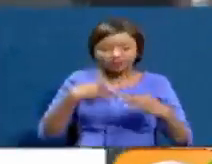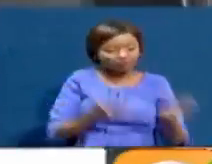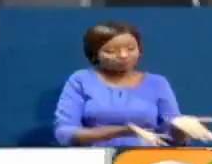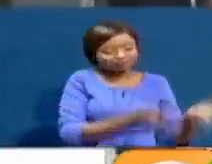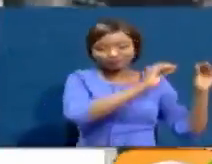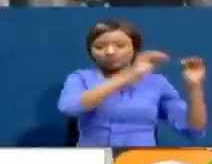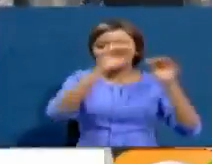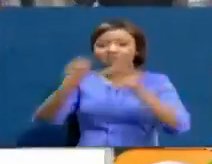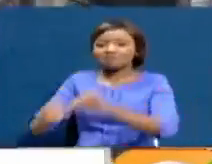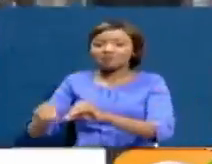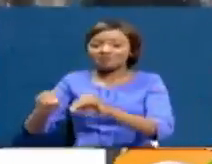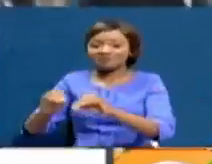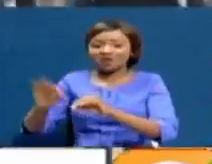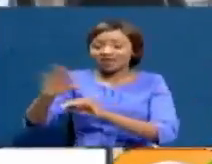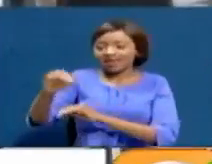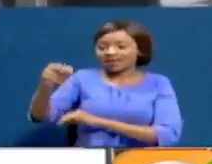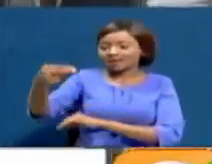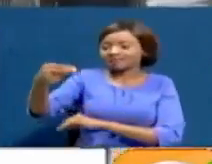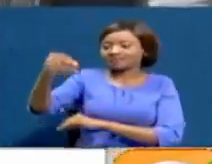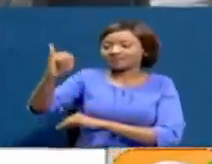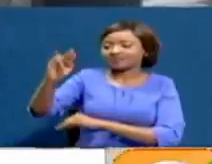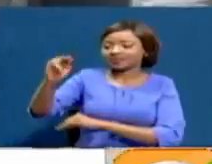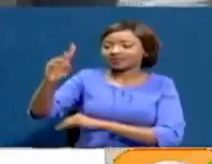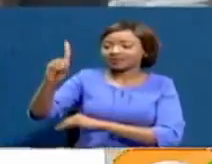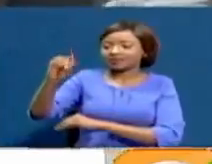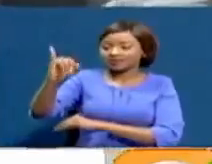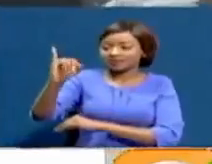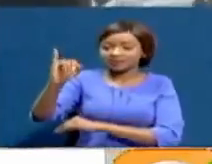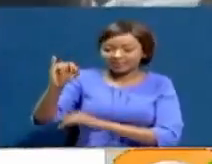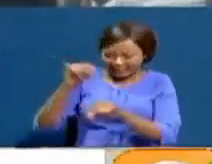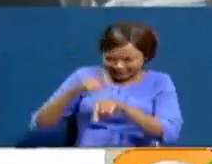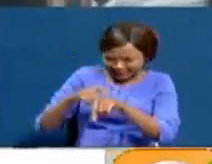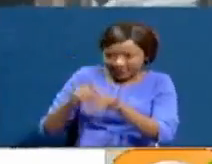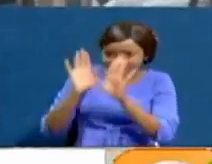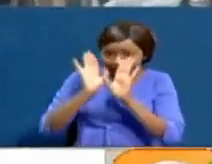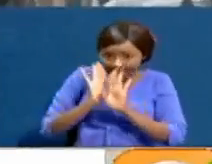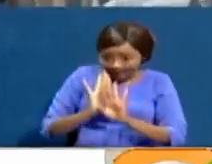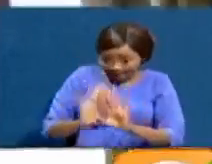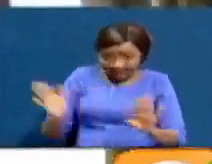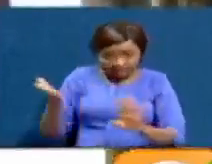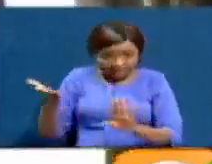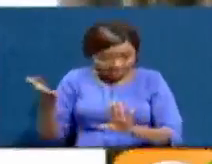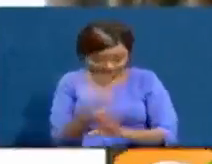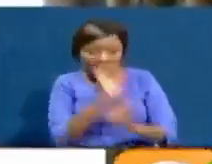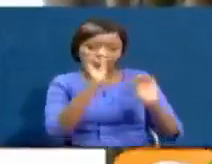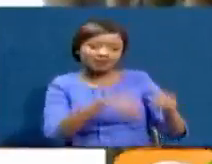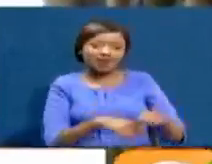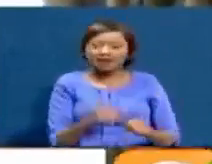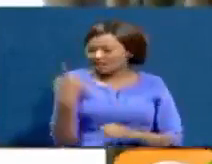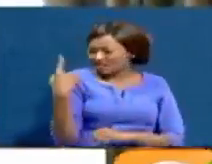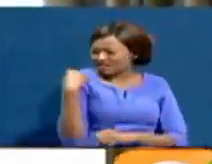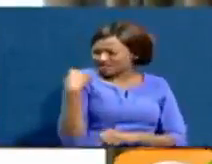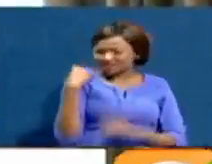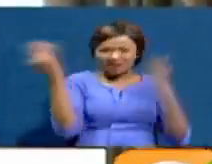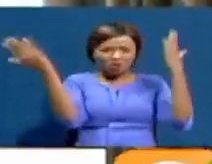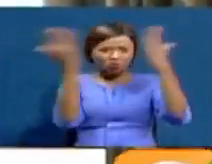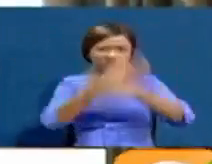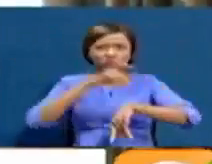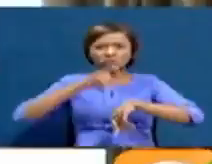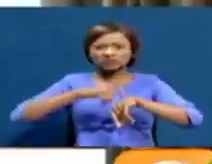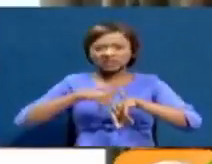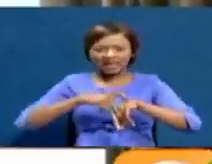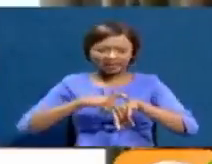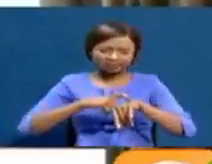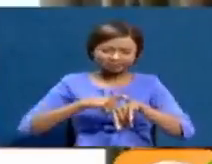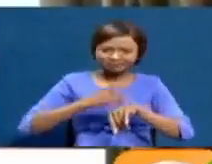Village in Hindi Division, at least until her security is assured. Ikawa jana usiku kufika saa 10 kuelekea